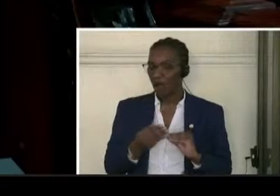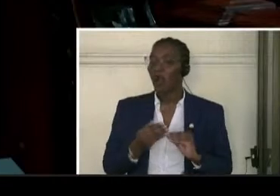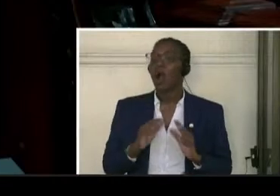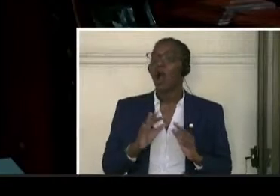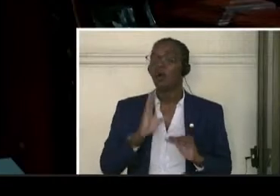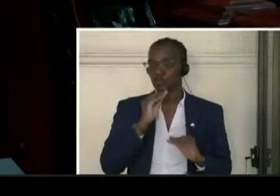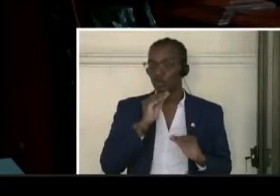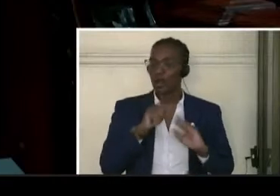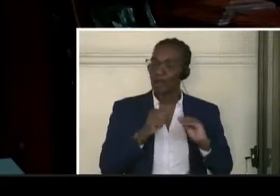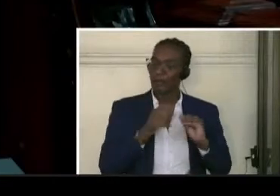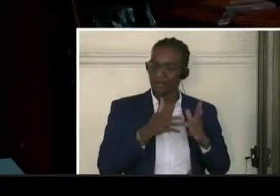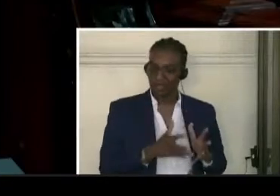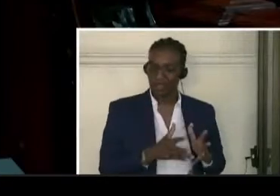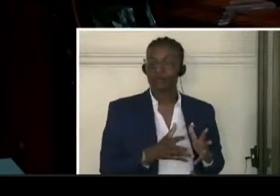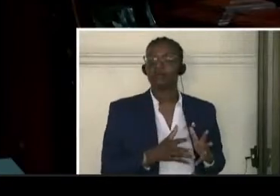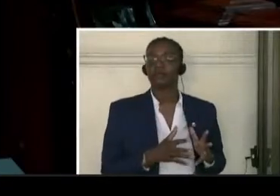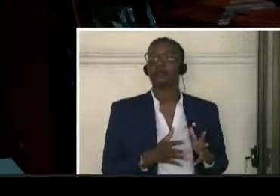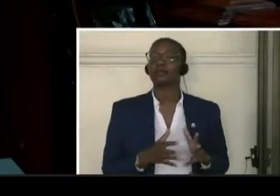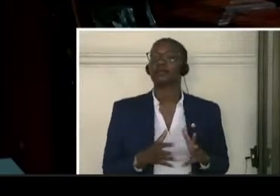raised it.